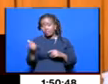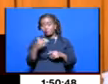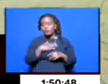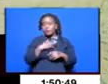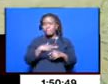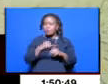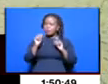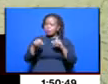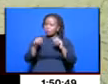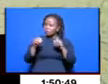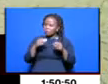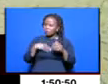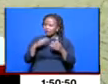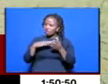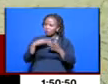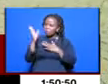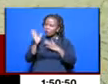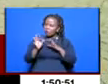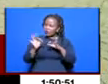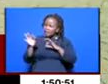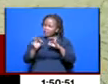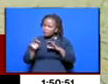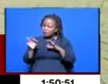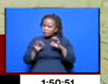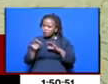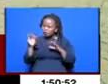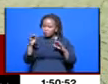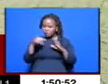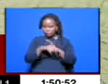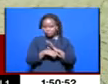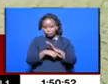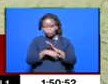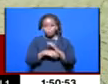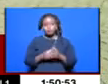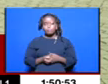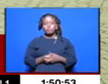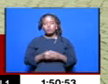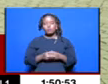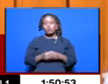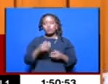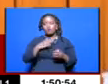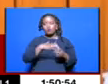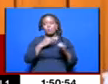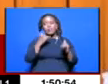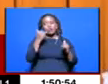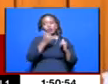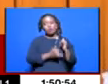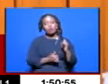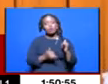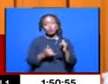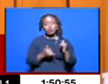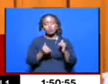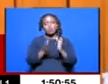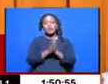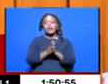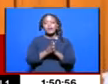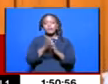more elaborate explanation for my conclusion and disposition.